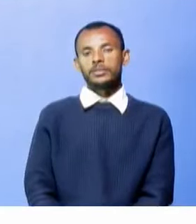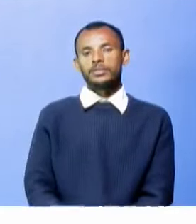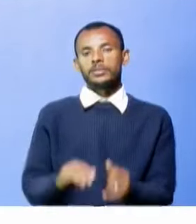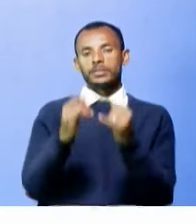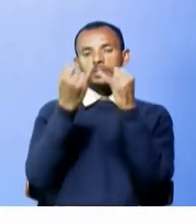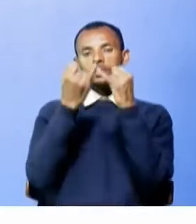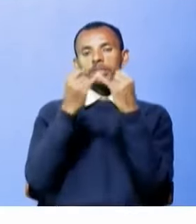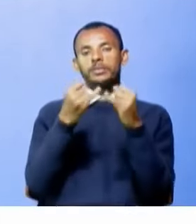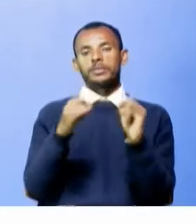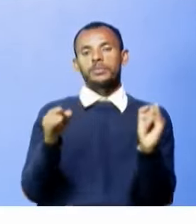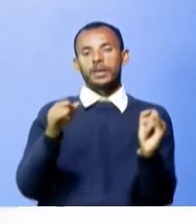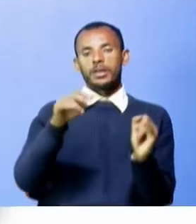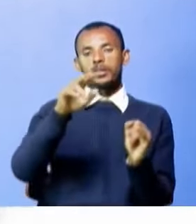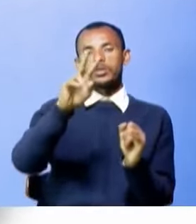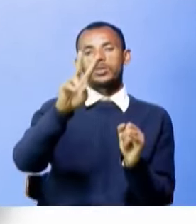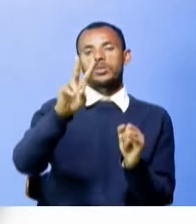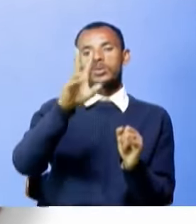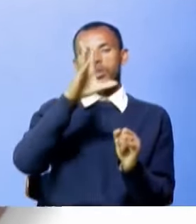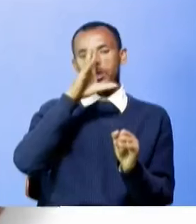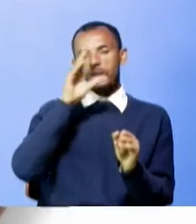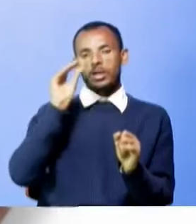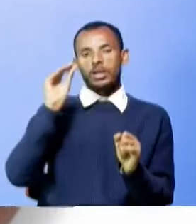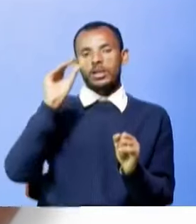divisible by 2 and 3.